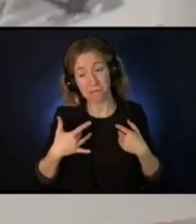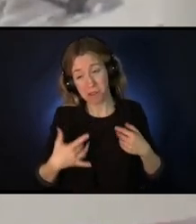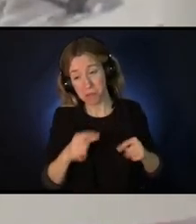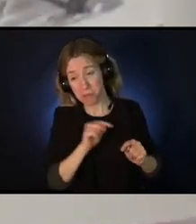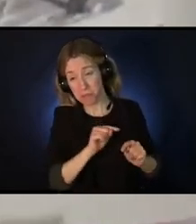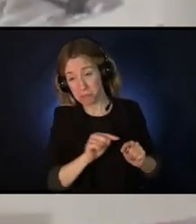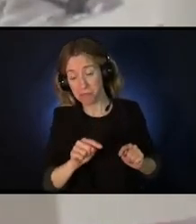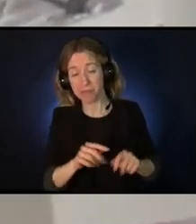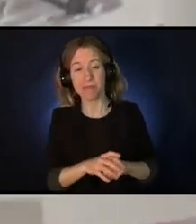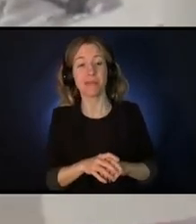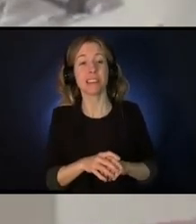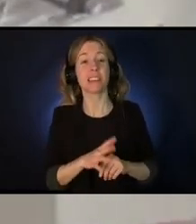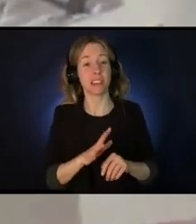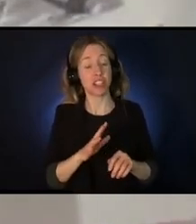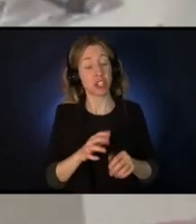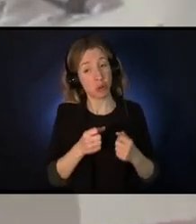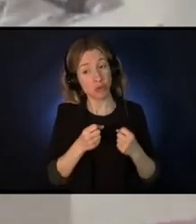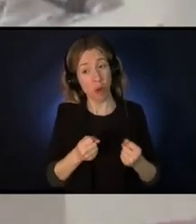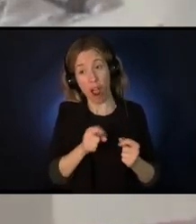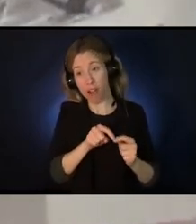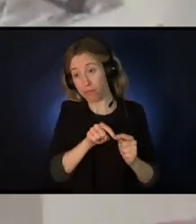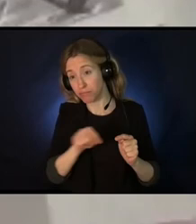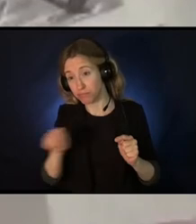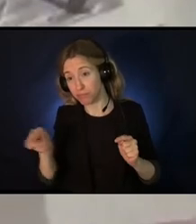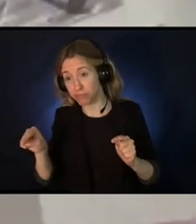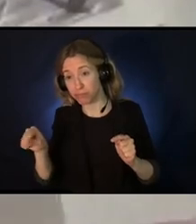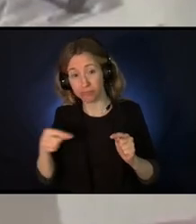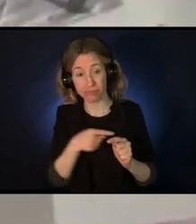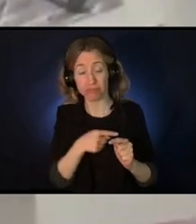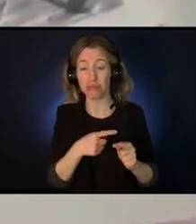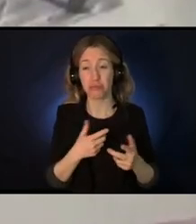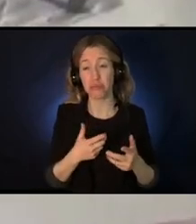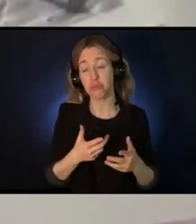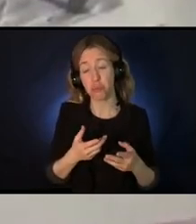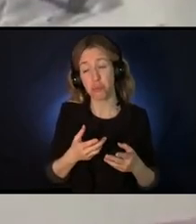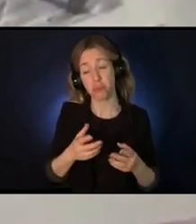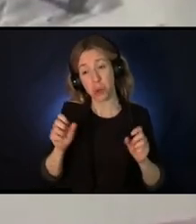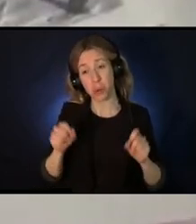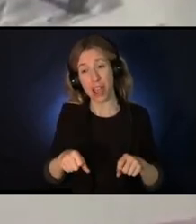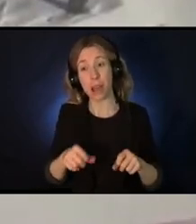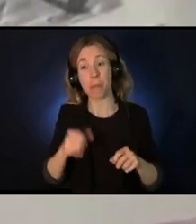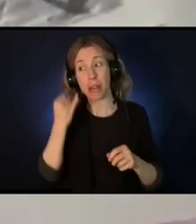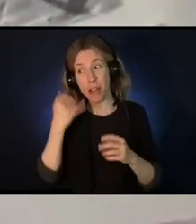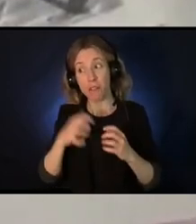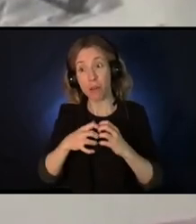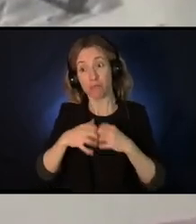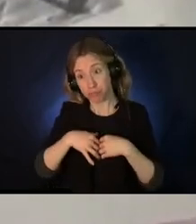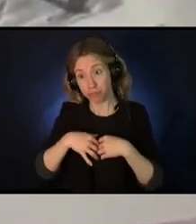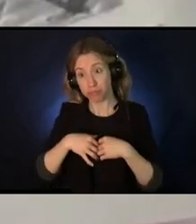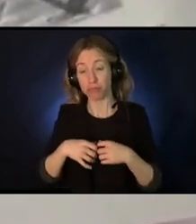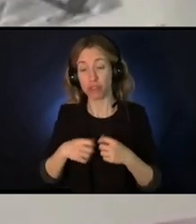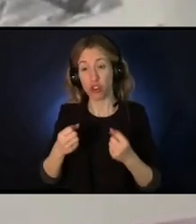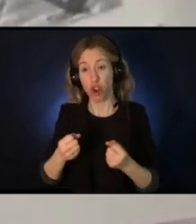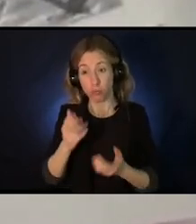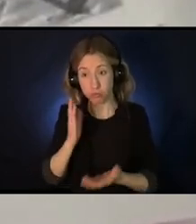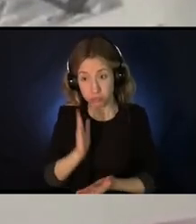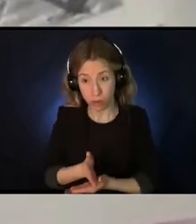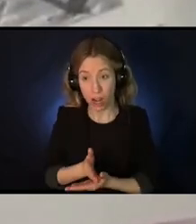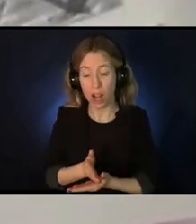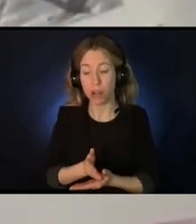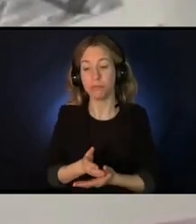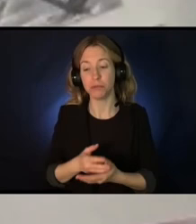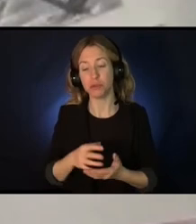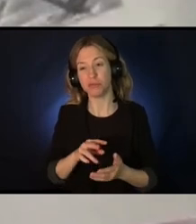problem and you better know how to fix the car. So we're all for electrical